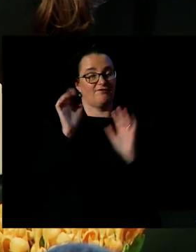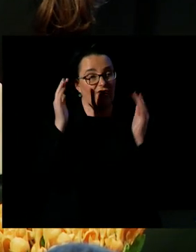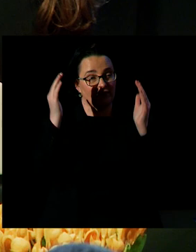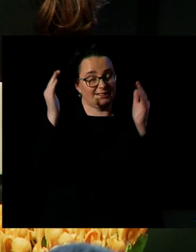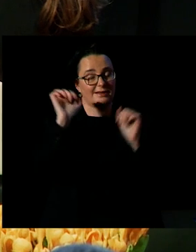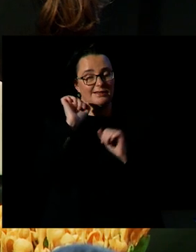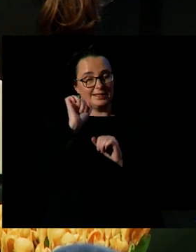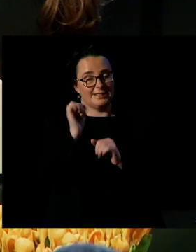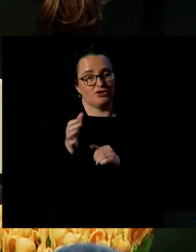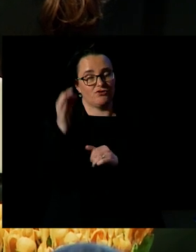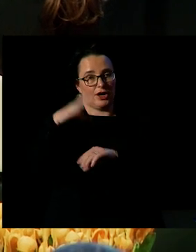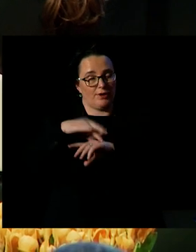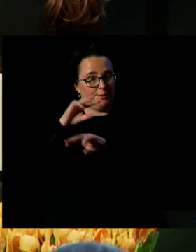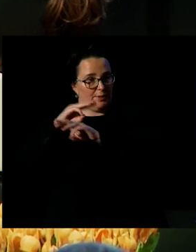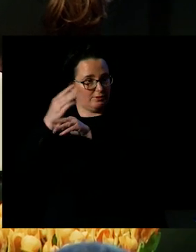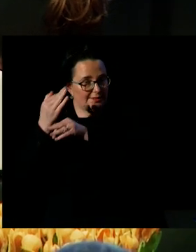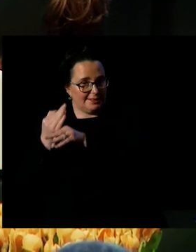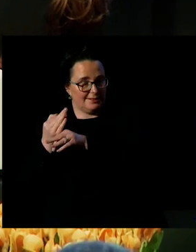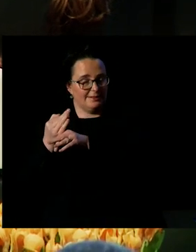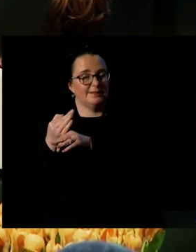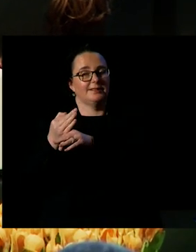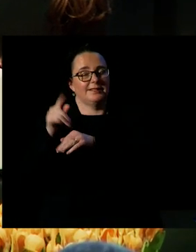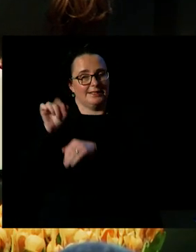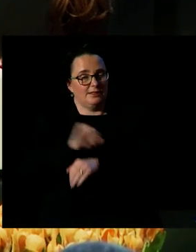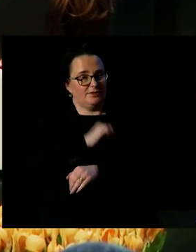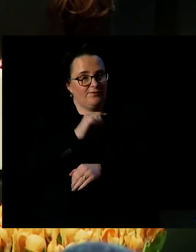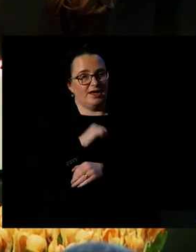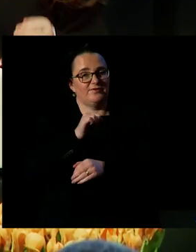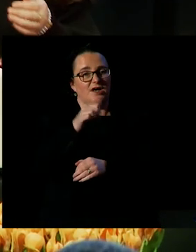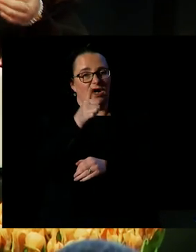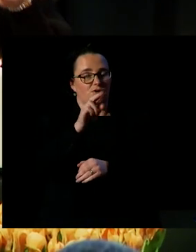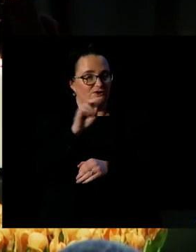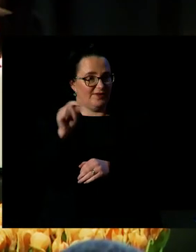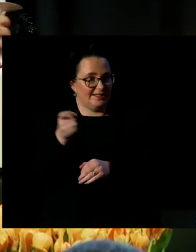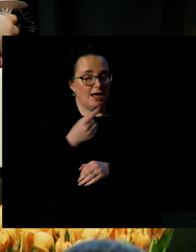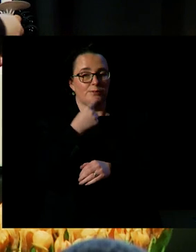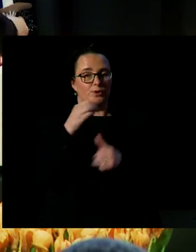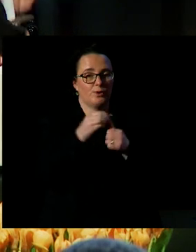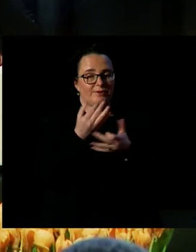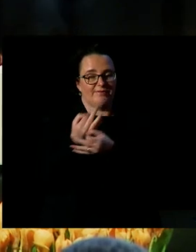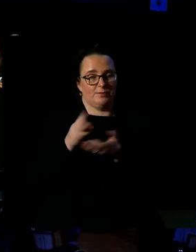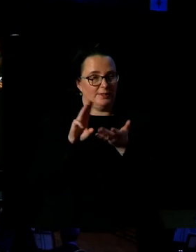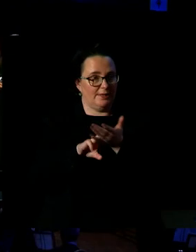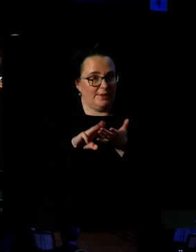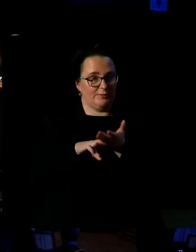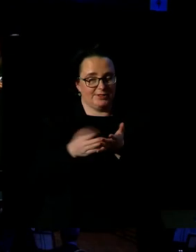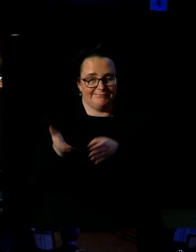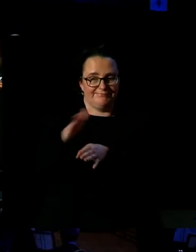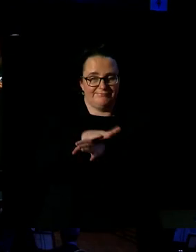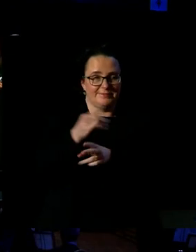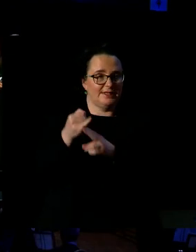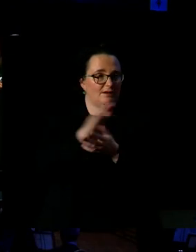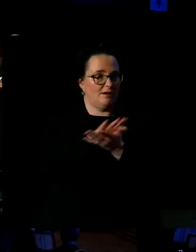whose great-grandparents, Lenka and Avram Moshkovich, survived Auschwitz, but whose other family members perished in